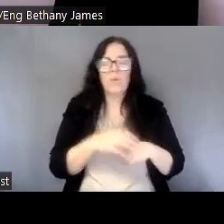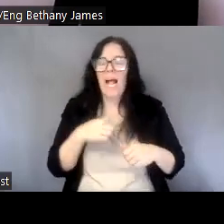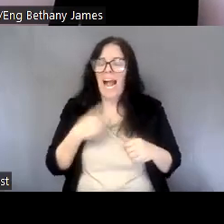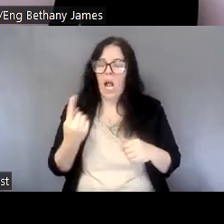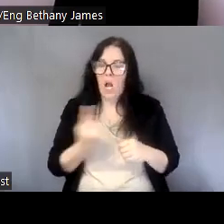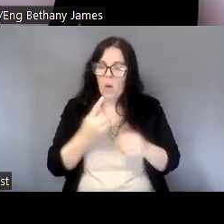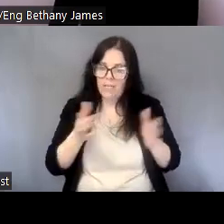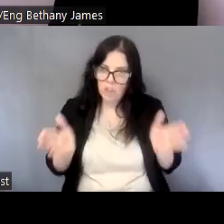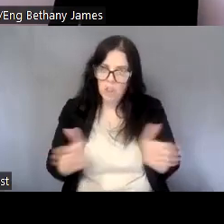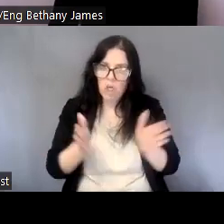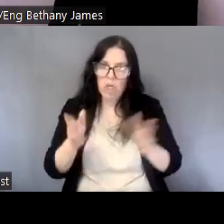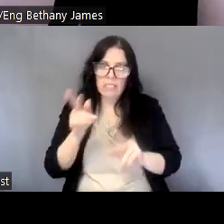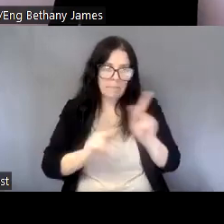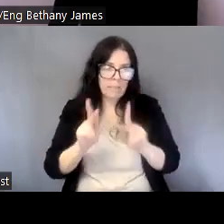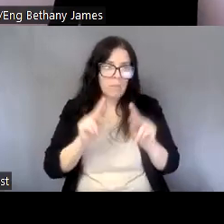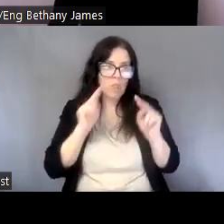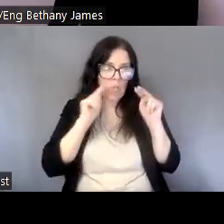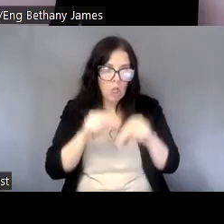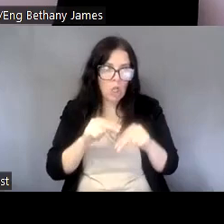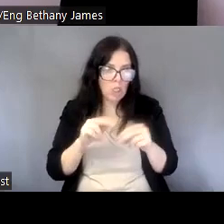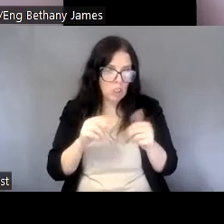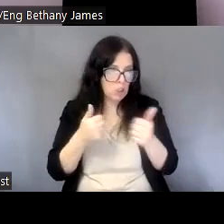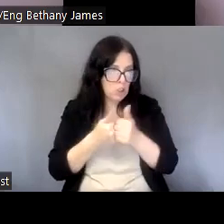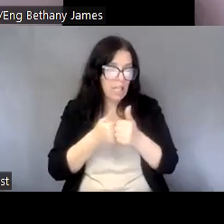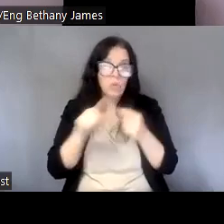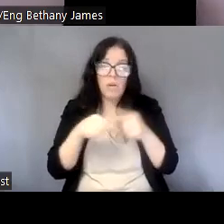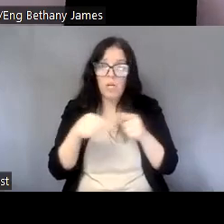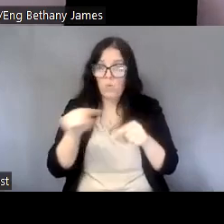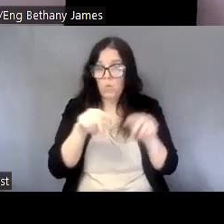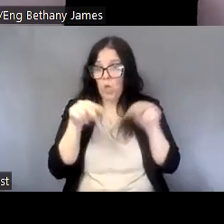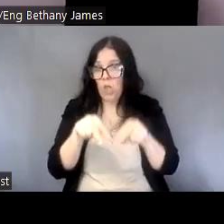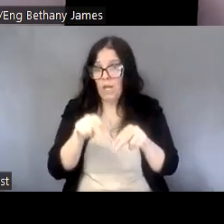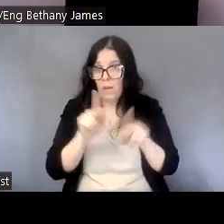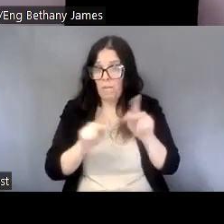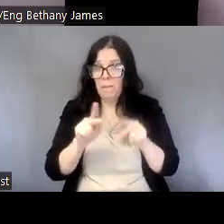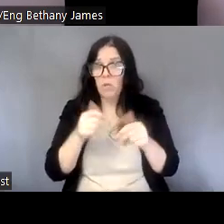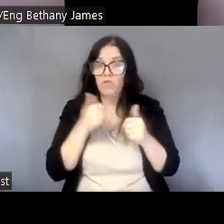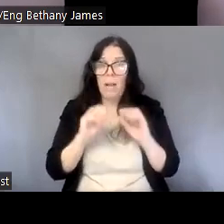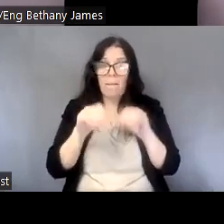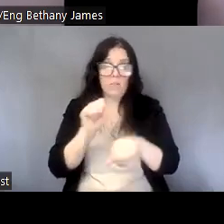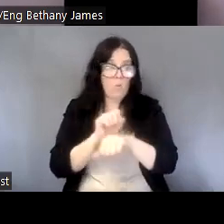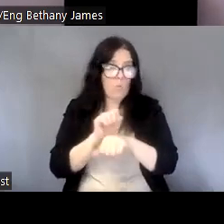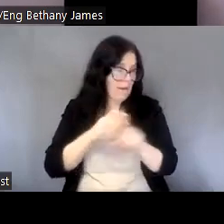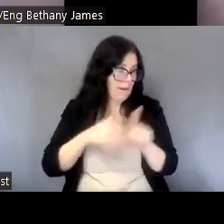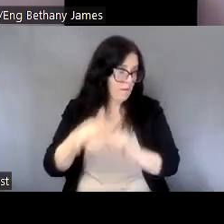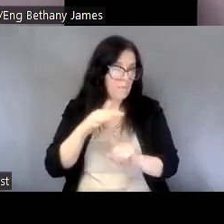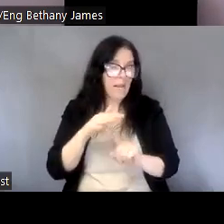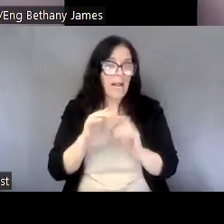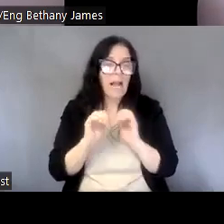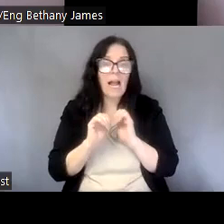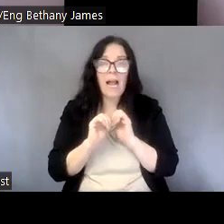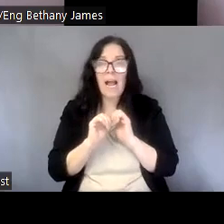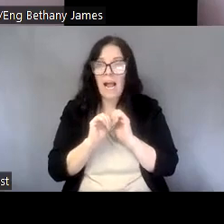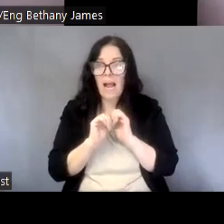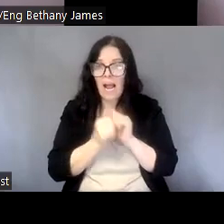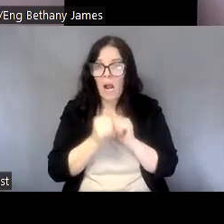at or challenge people to look at when you're dealing with people and you're trying to place them into a work environment is to understand how is